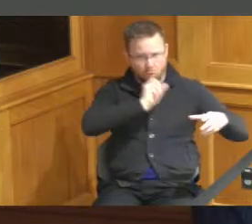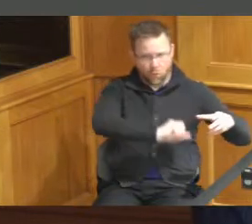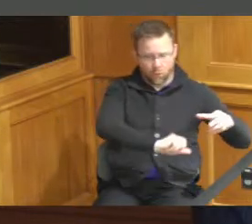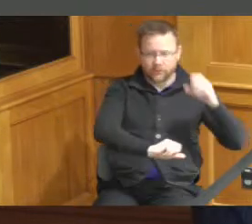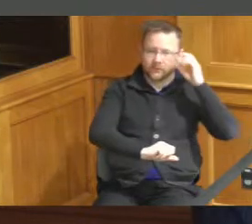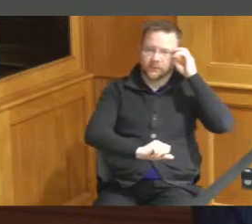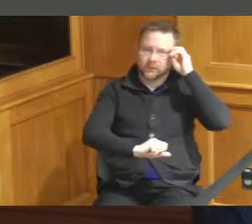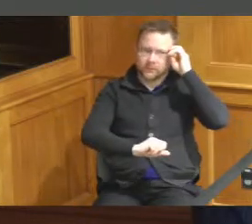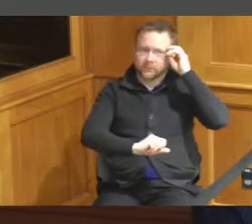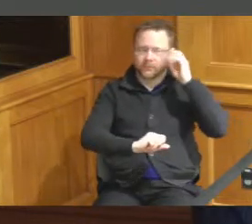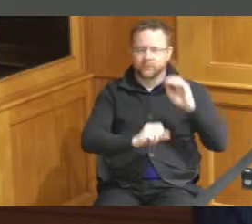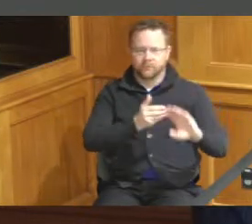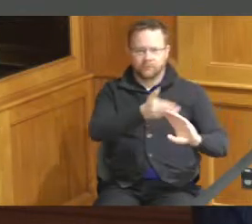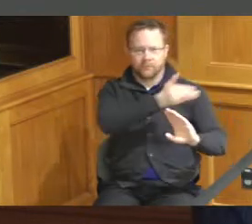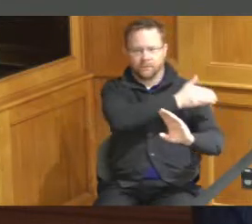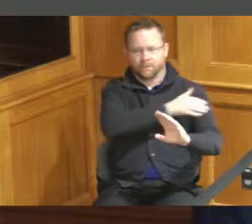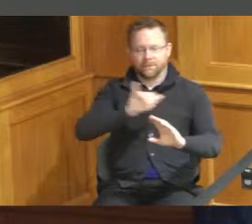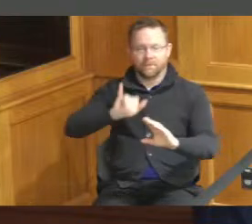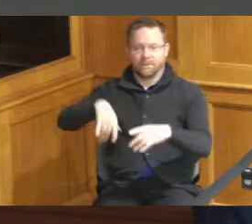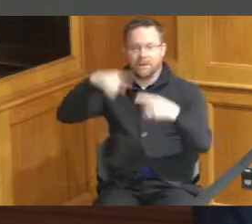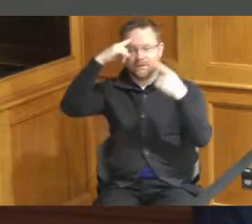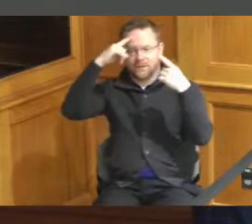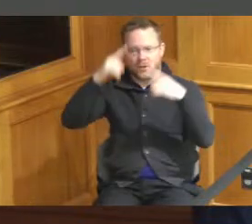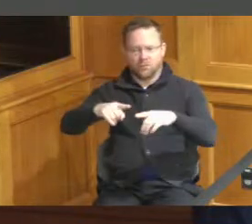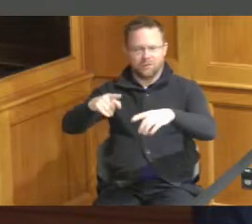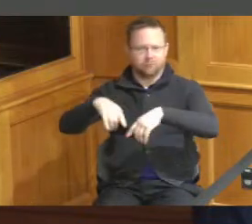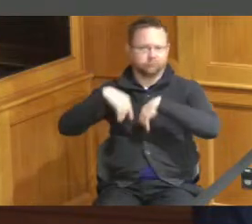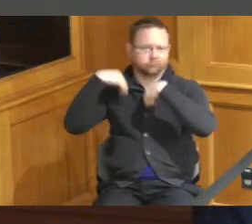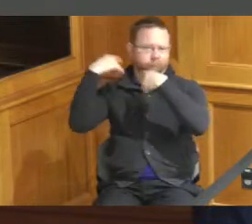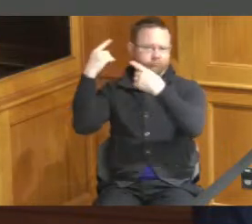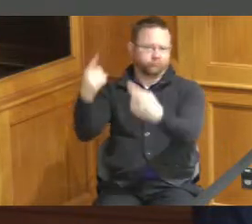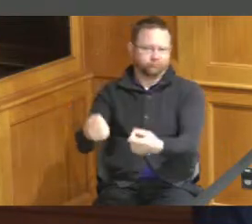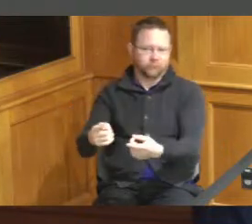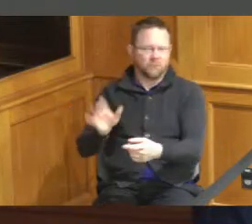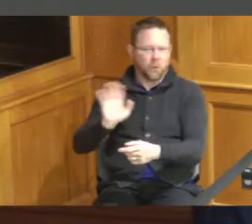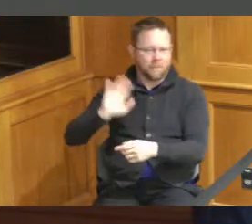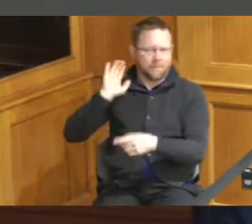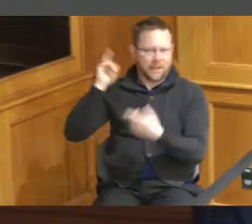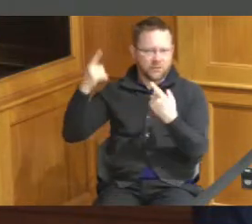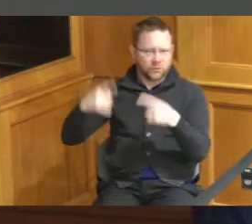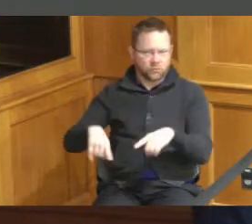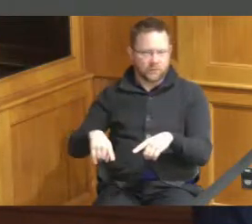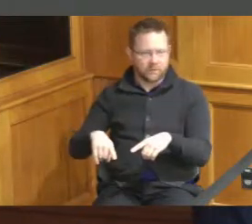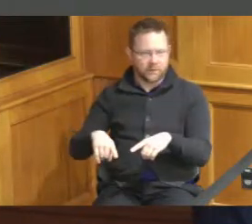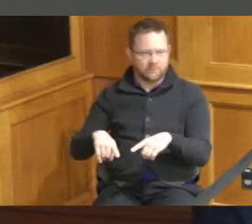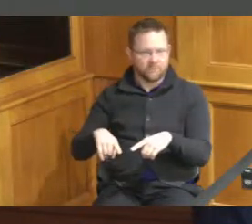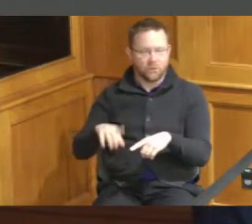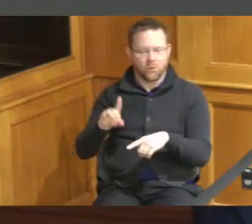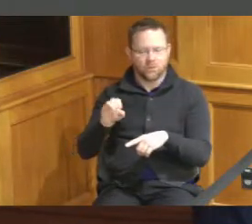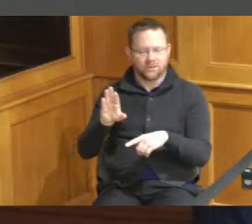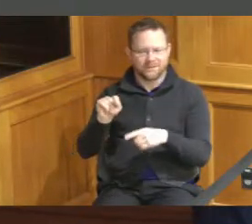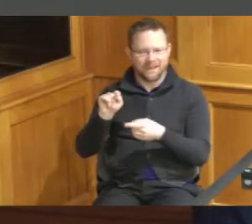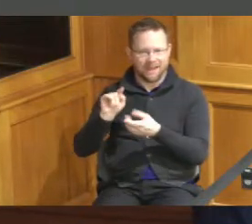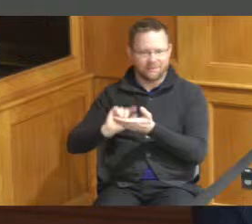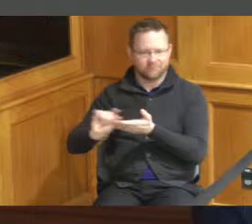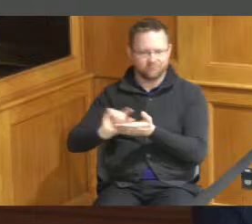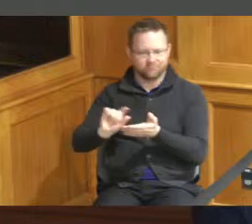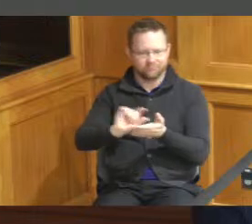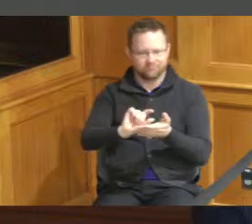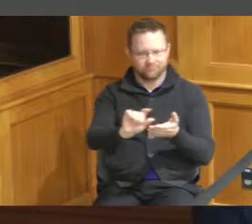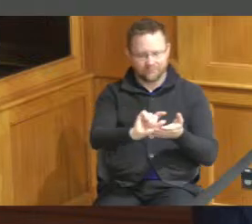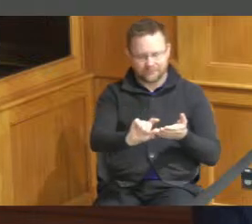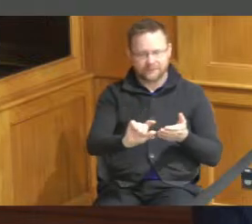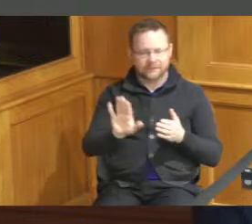anything prior to that? That is the agreement that we've had with Sharonville in the past for the debt service on